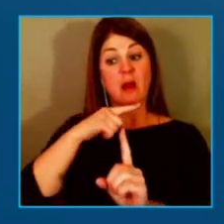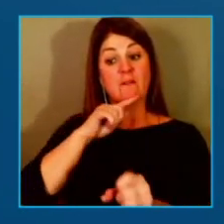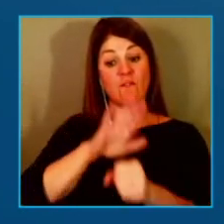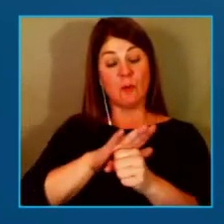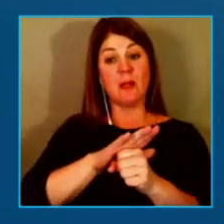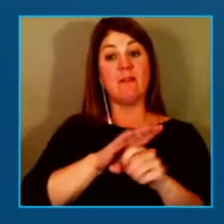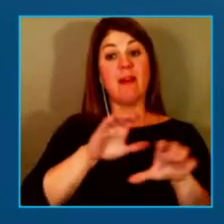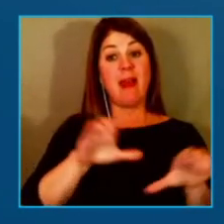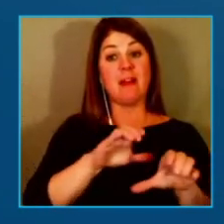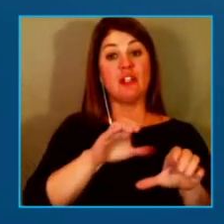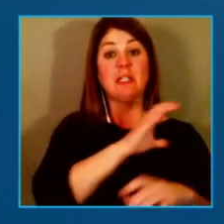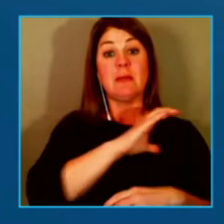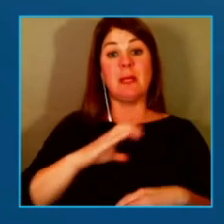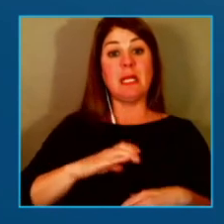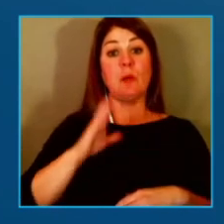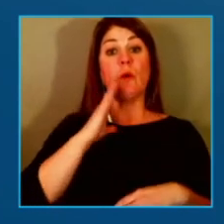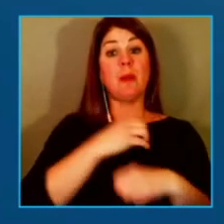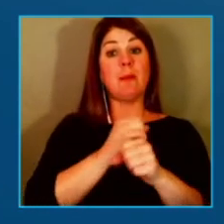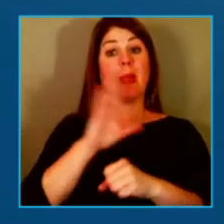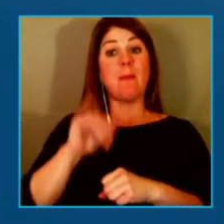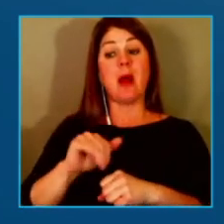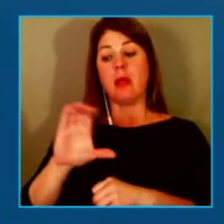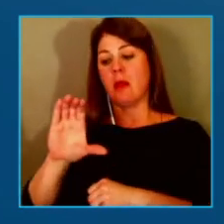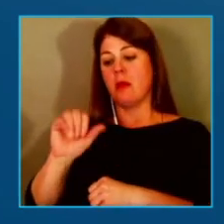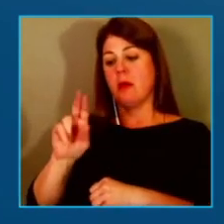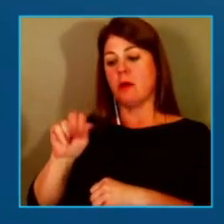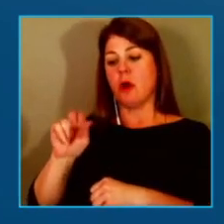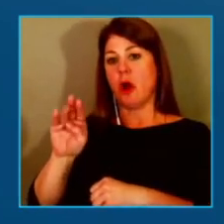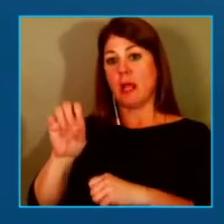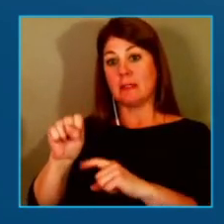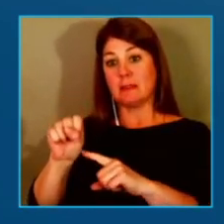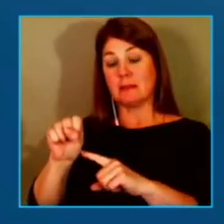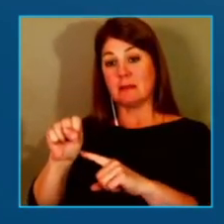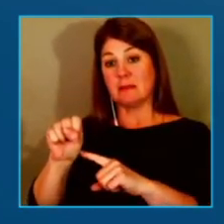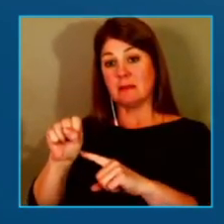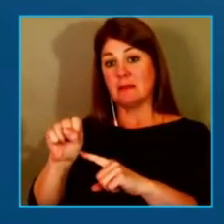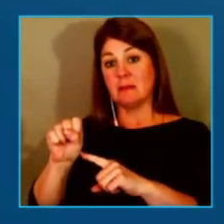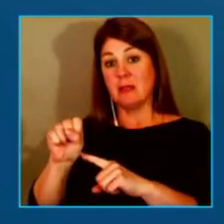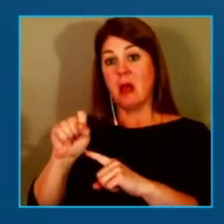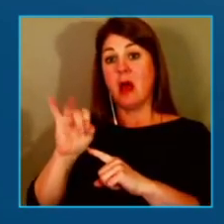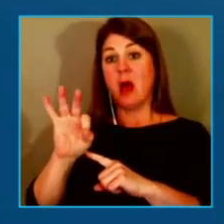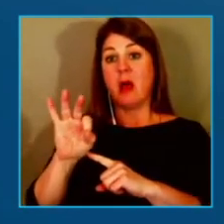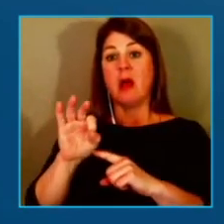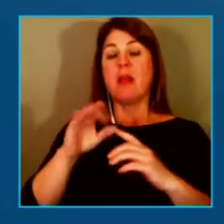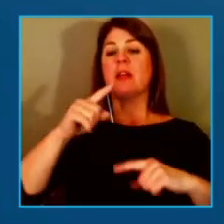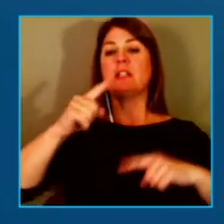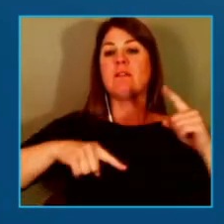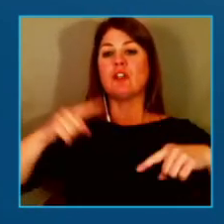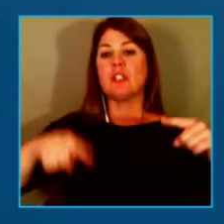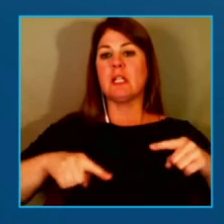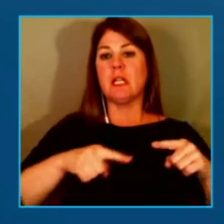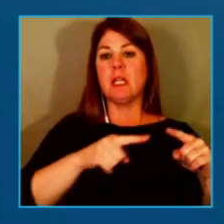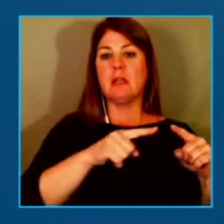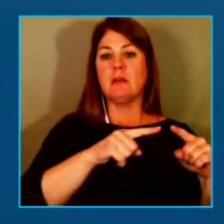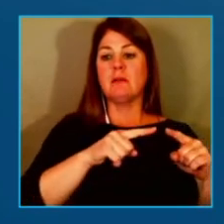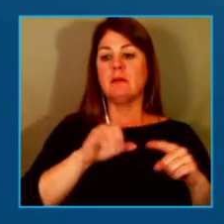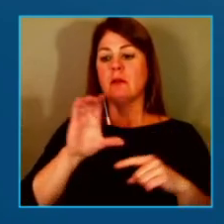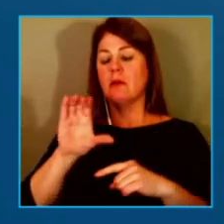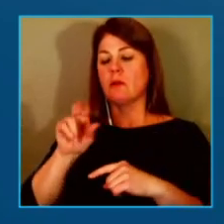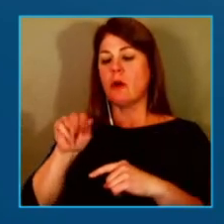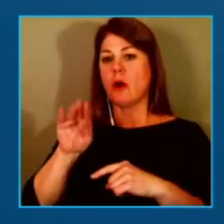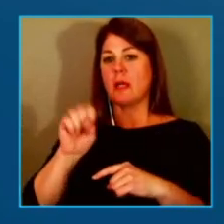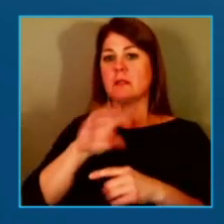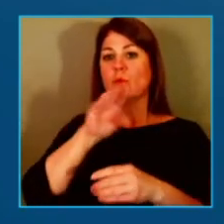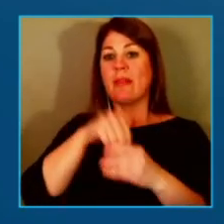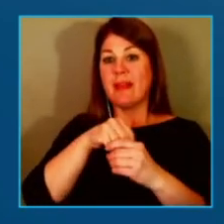made by the caucuses of those diversity caucuses within the party. And if she